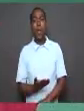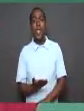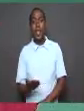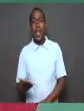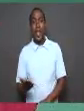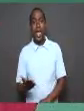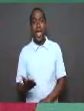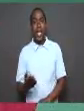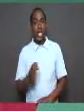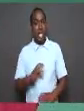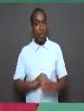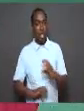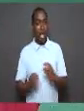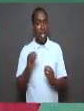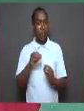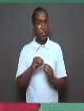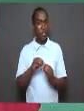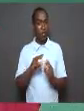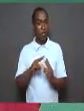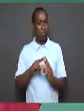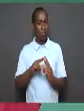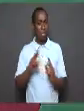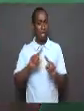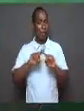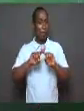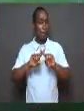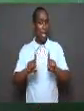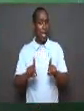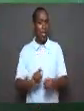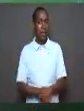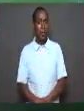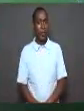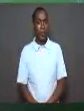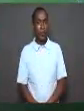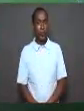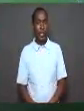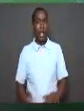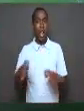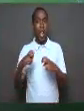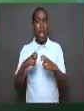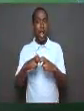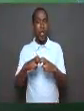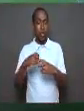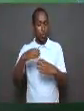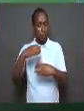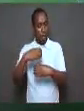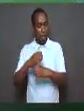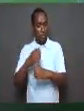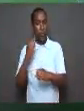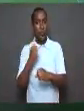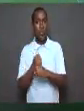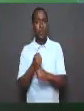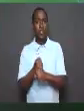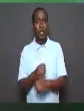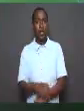stains used are very different. An electron microscope works